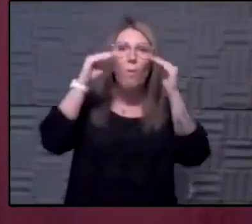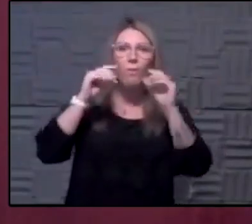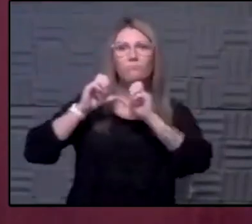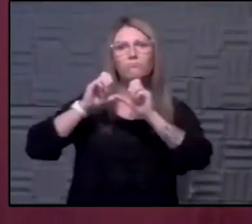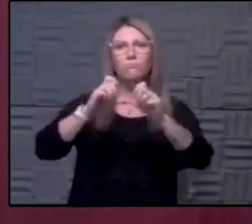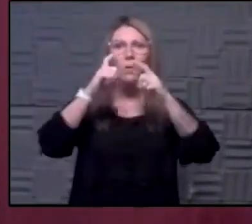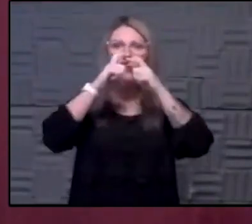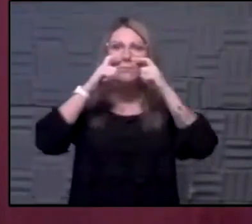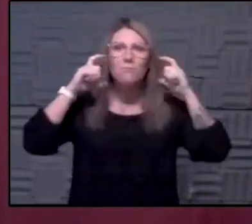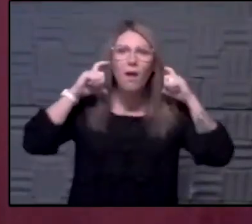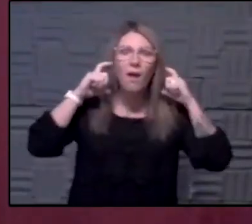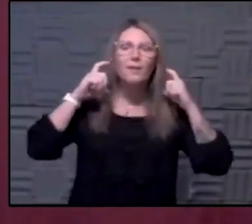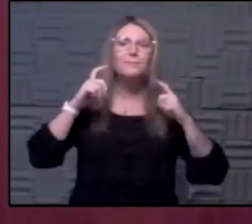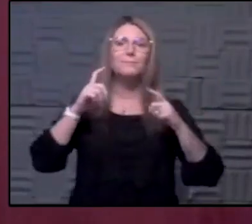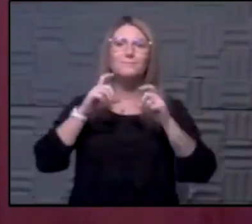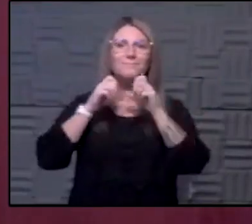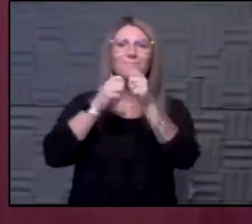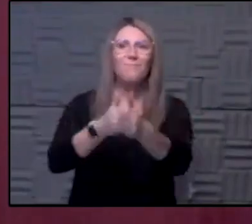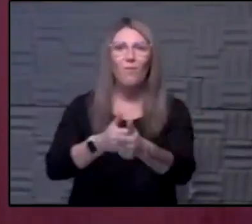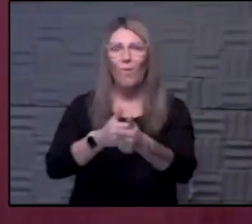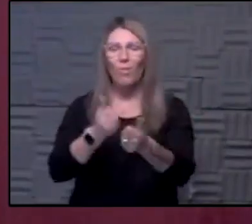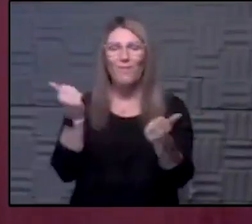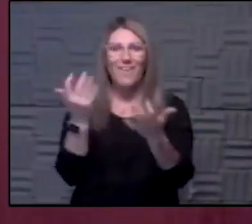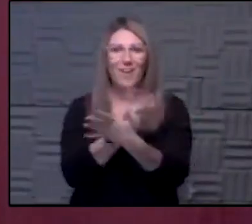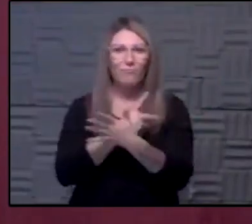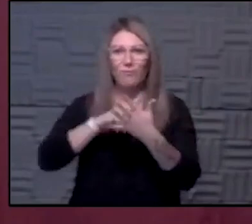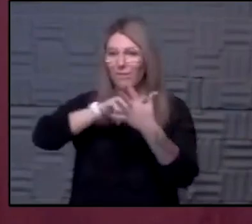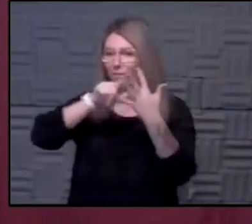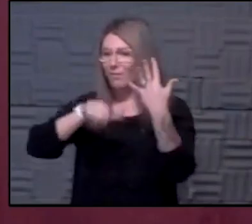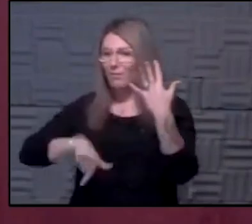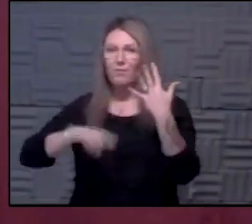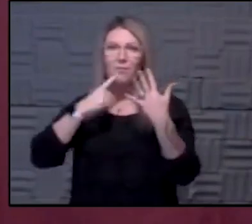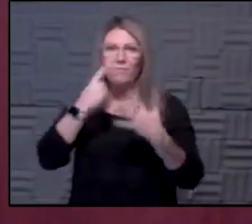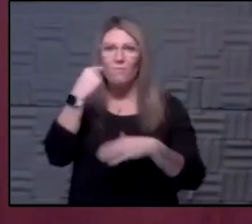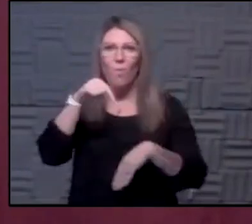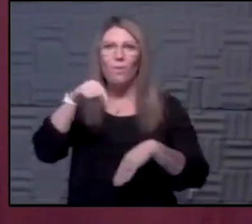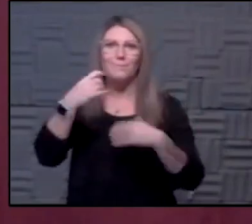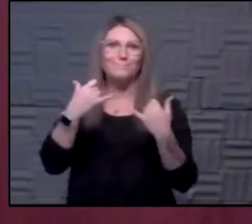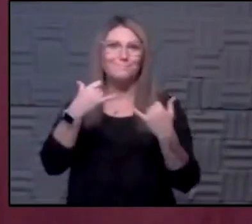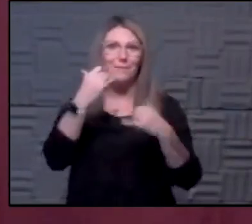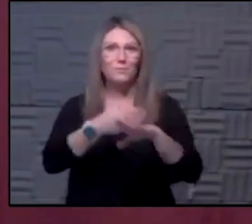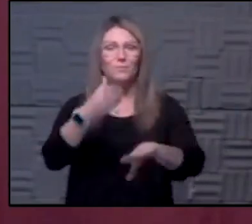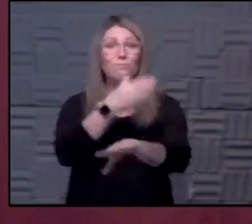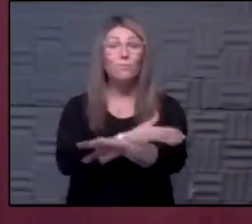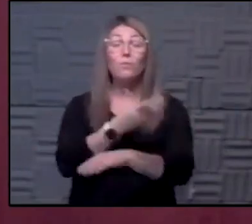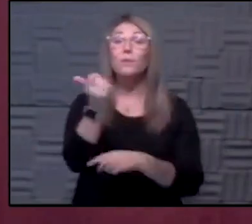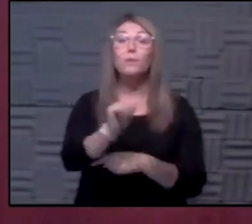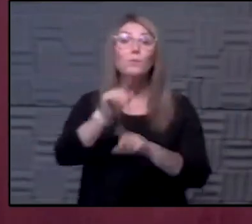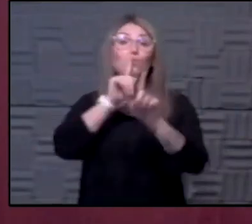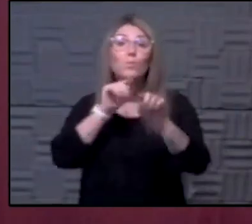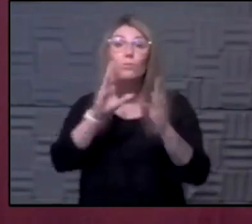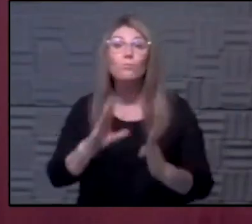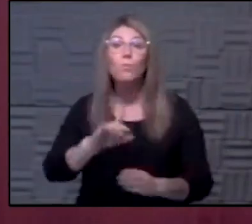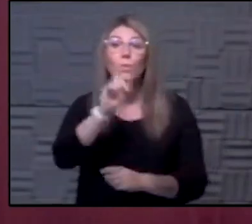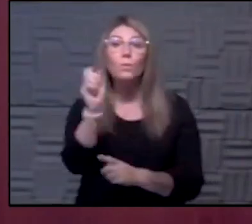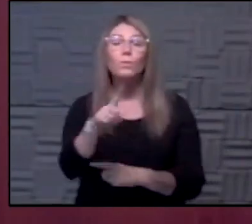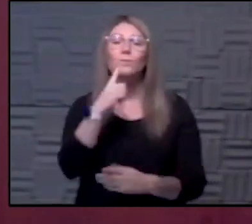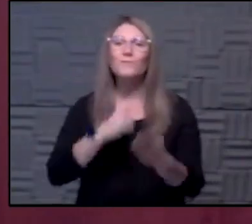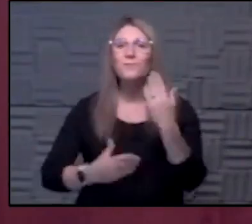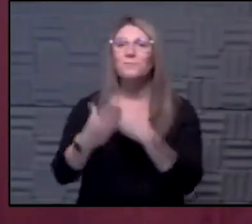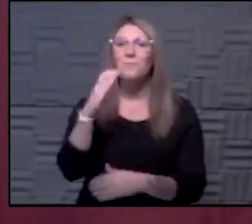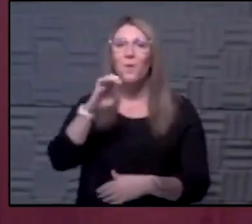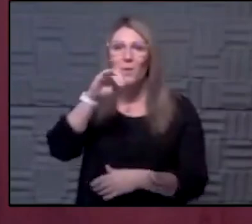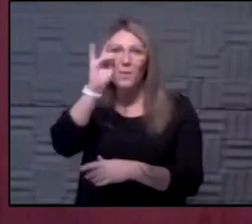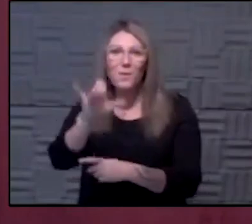mask and exercise those things which have brought us to this degree of improvement. Let's see if there are reporter questions out there this morning. Good morning,